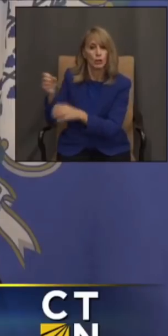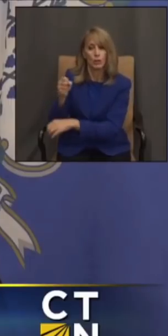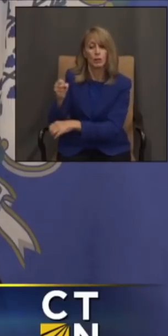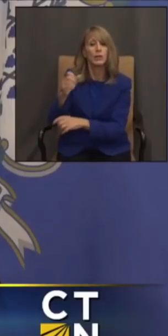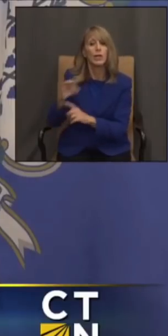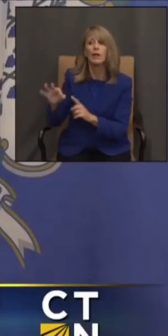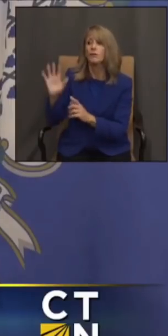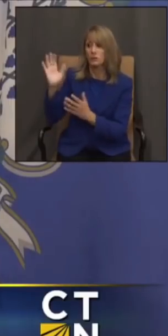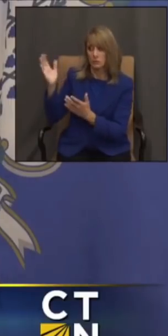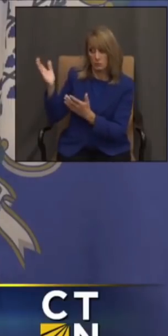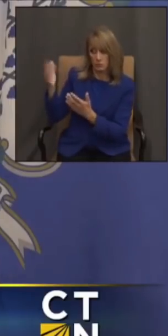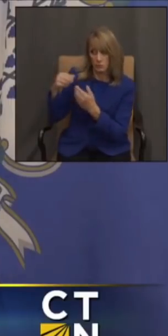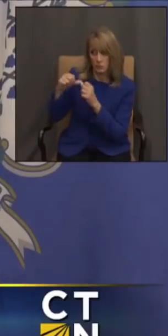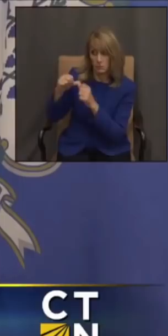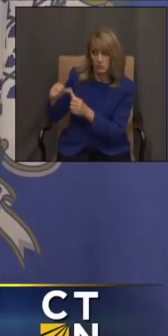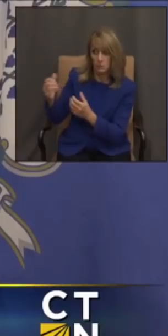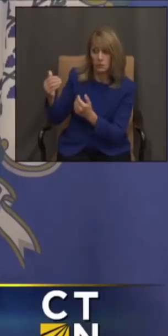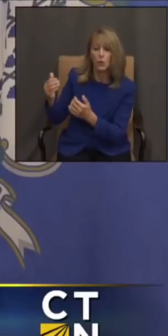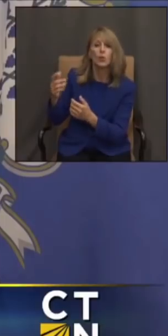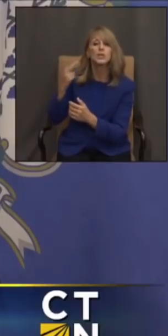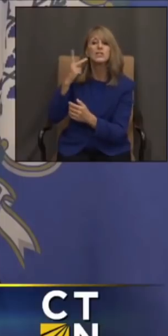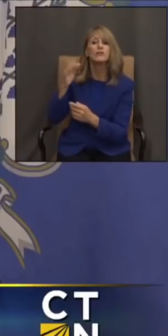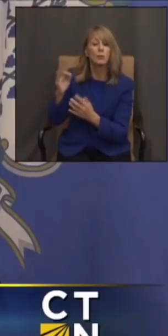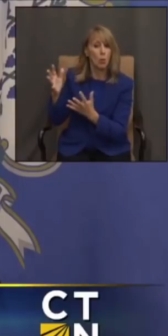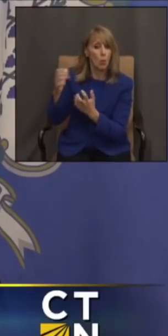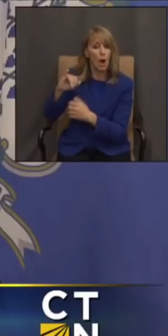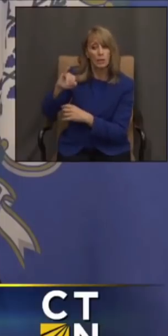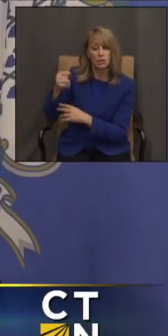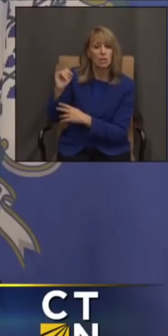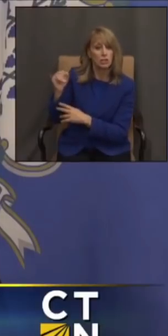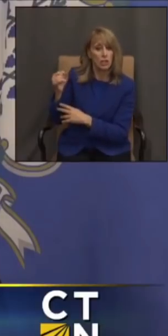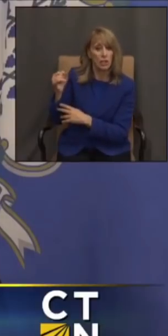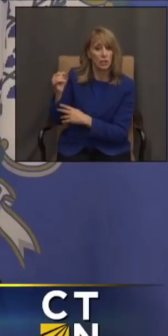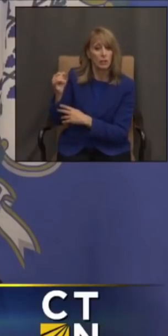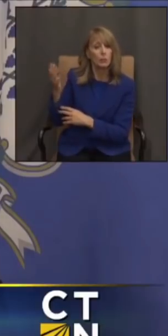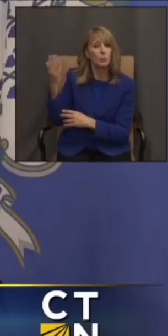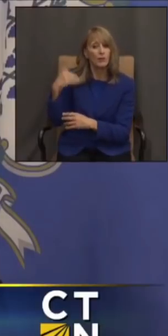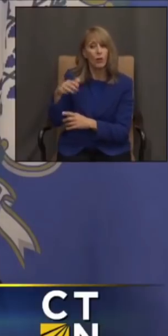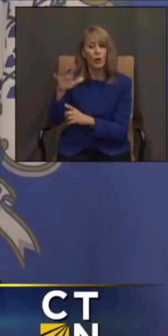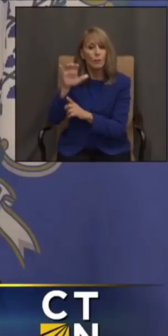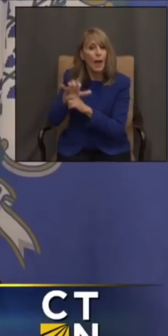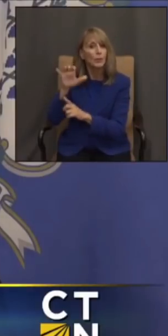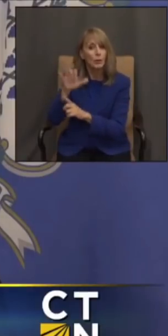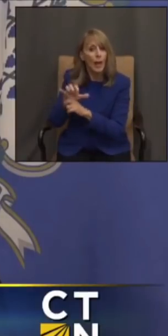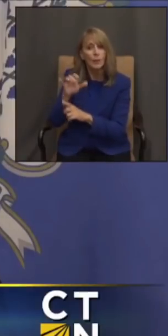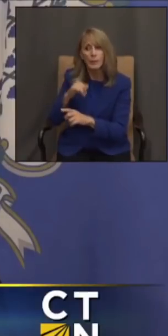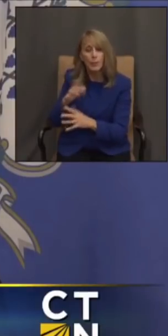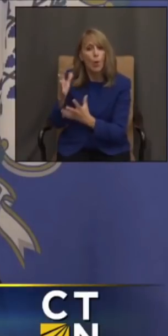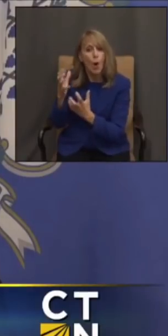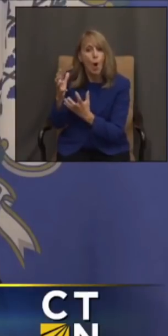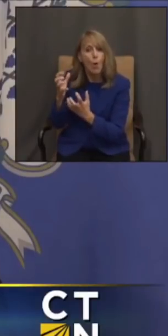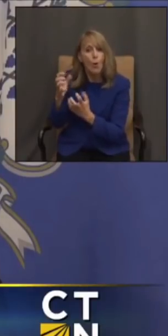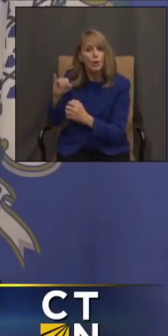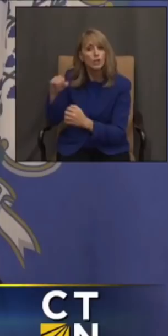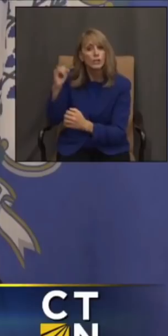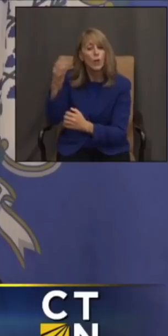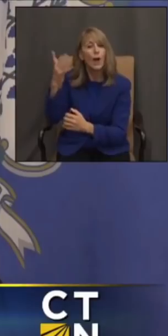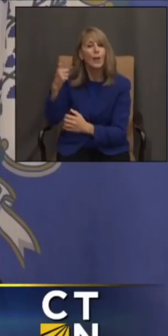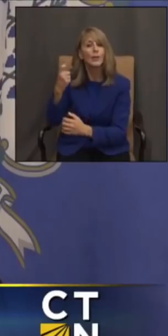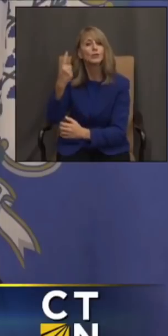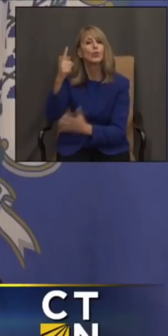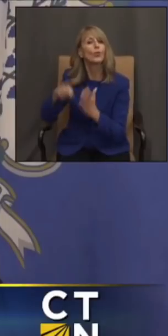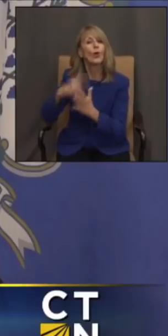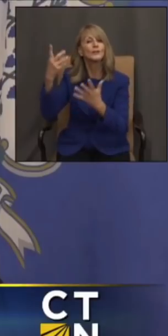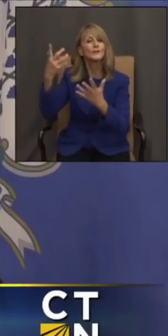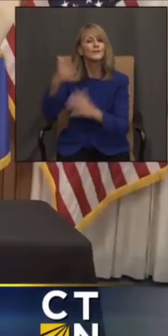light again, we'll see what the appetite is for J&J. It was very popular up until a few days ago because you were one and done. It was easy to